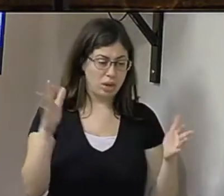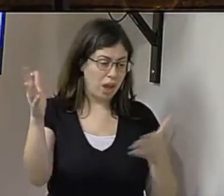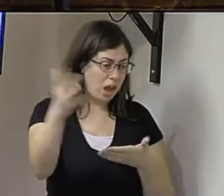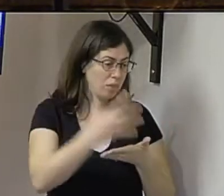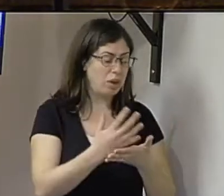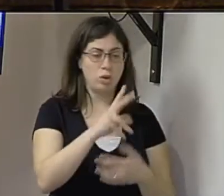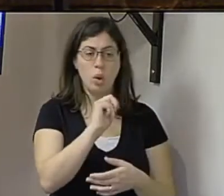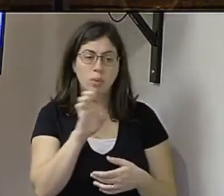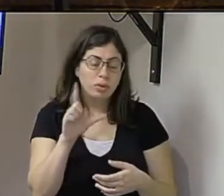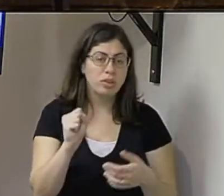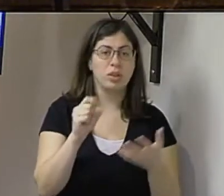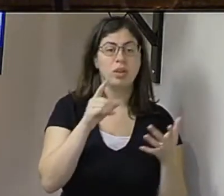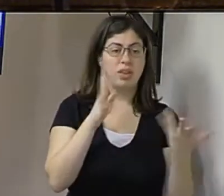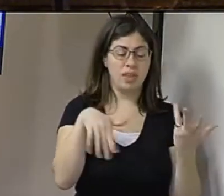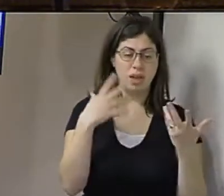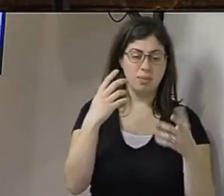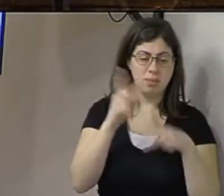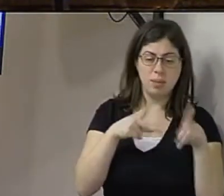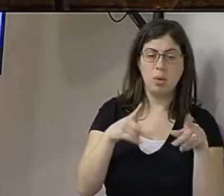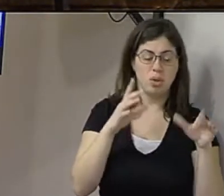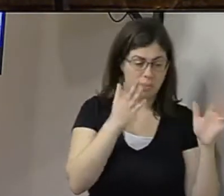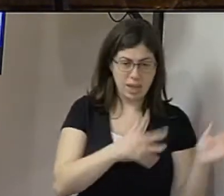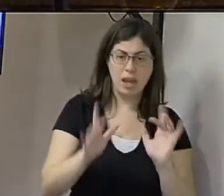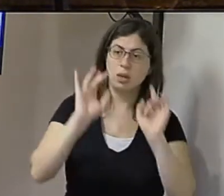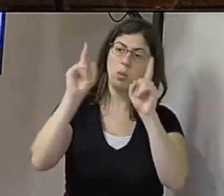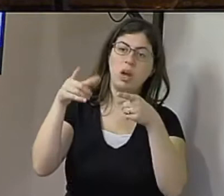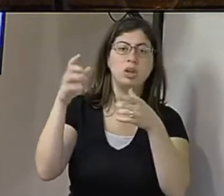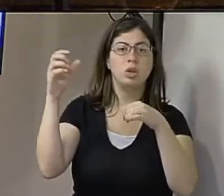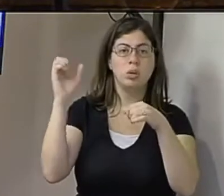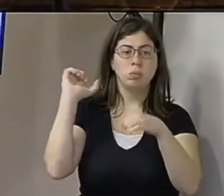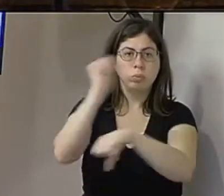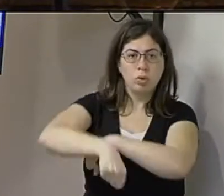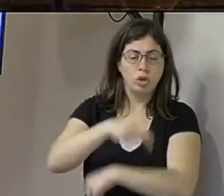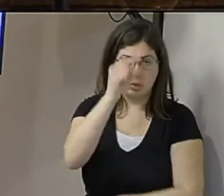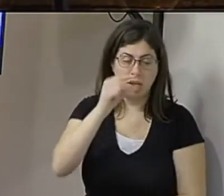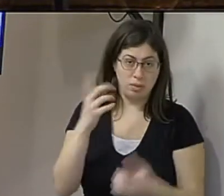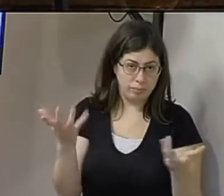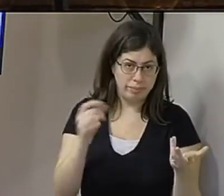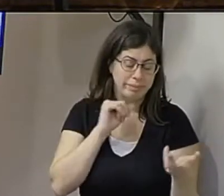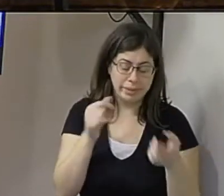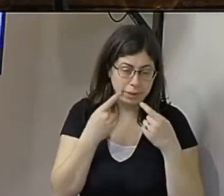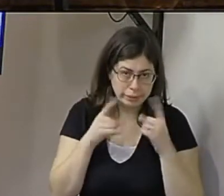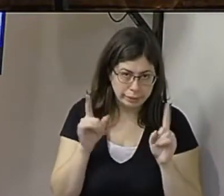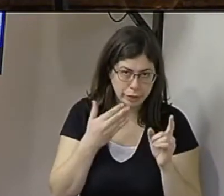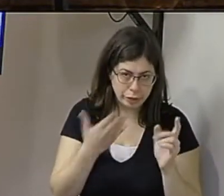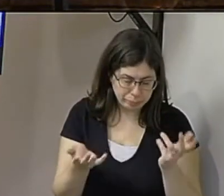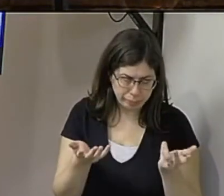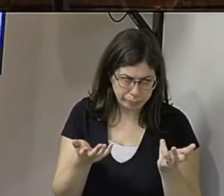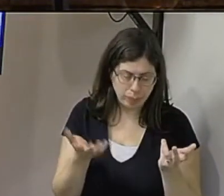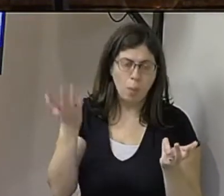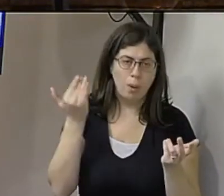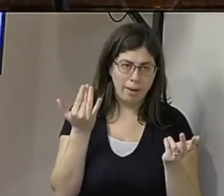nobles and these officials that were planning this military expedition to go conquer Greece. Predictably, it didn't go very well